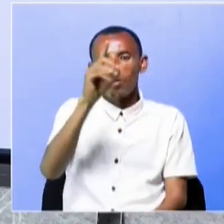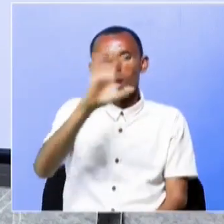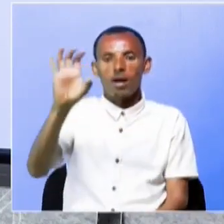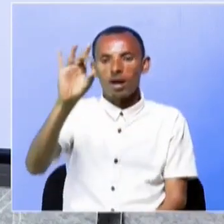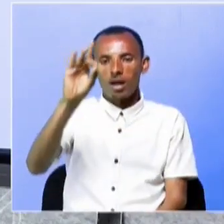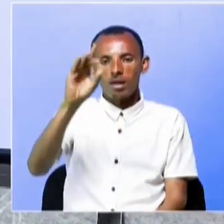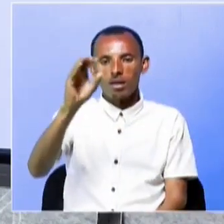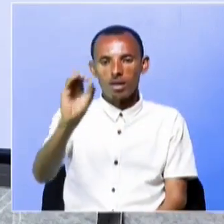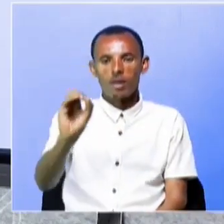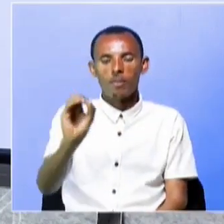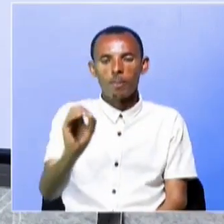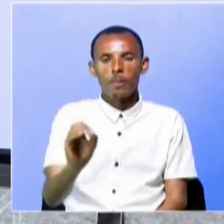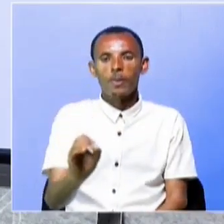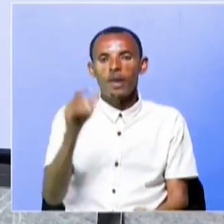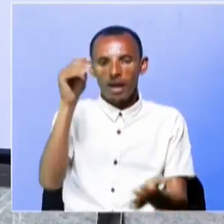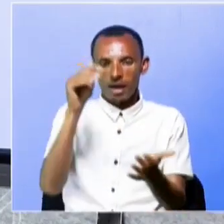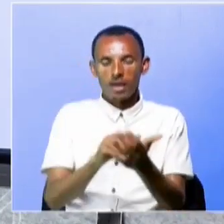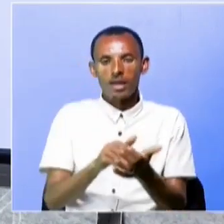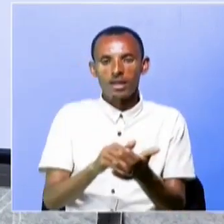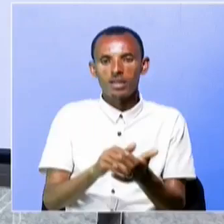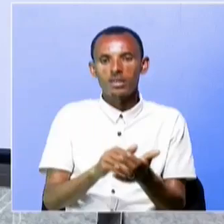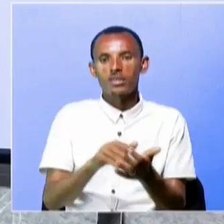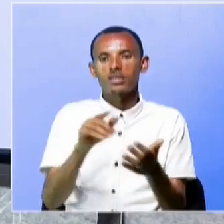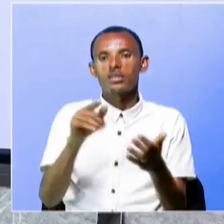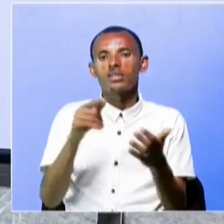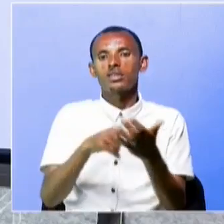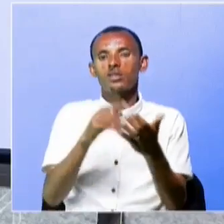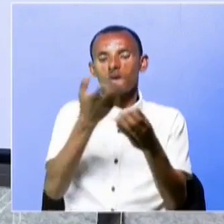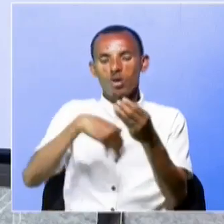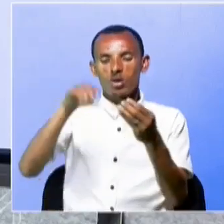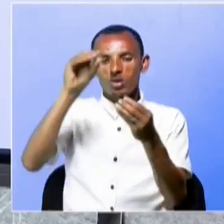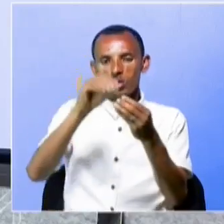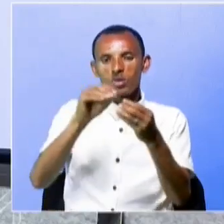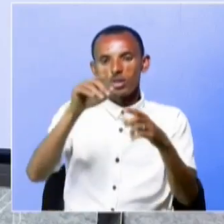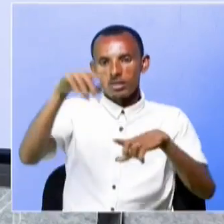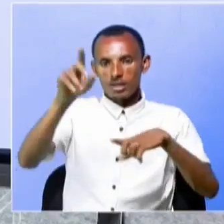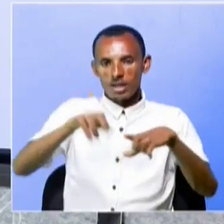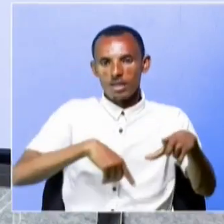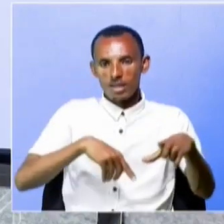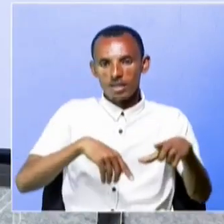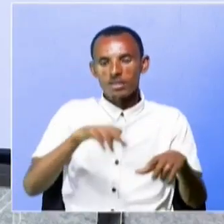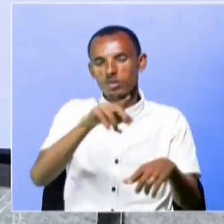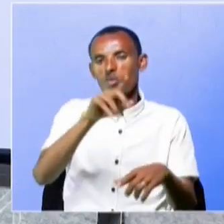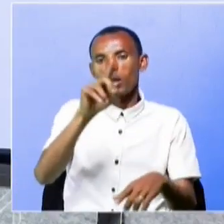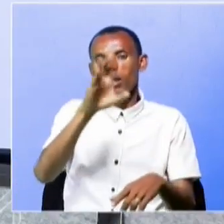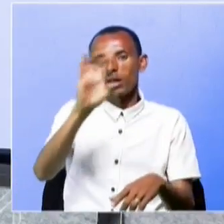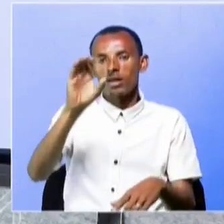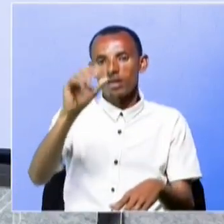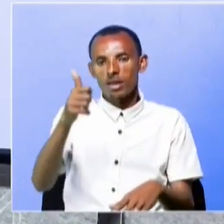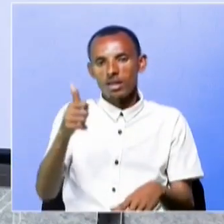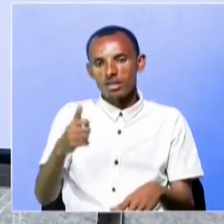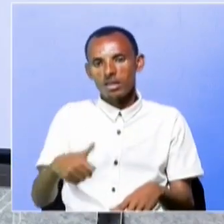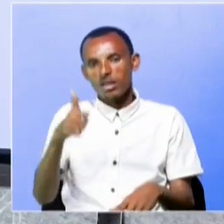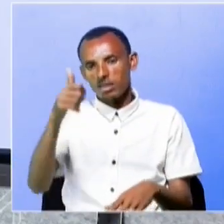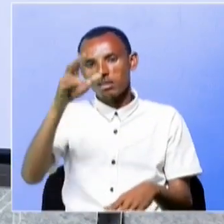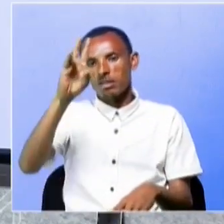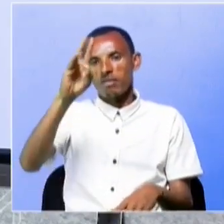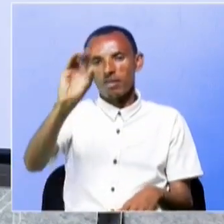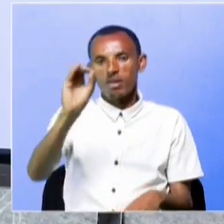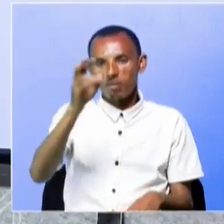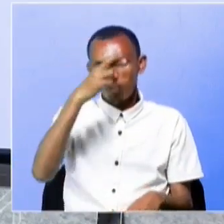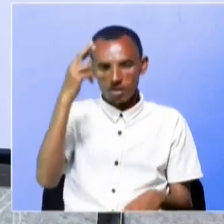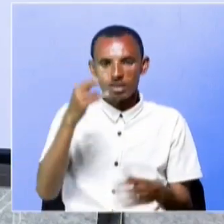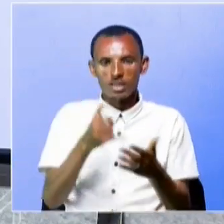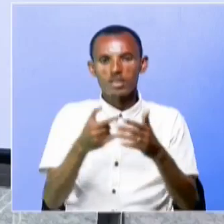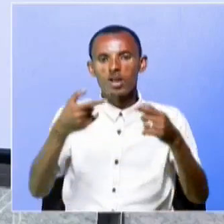180 degrees. Again, this is also a straight angle. If this is 110, the remaining should be 70, because it has